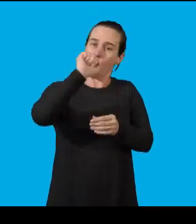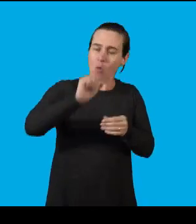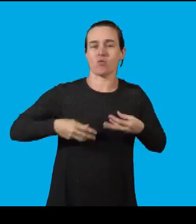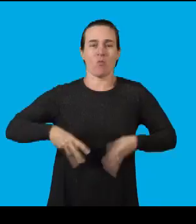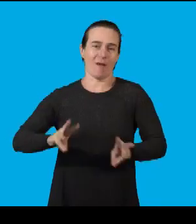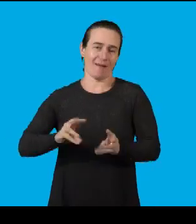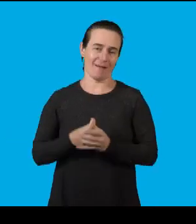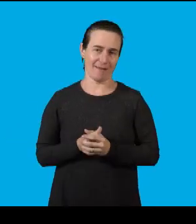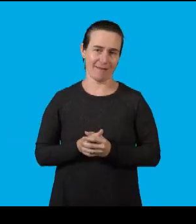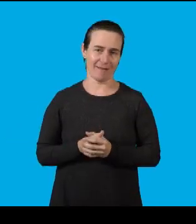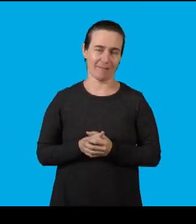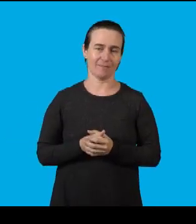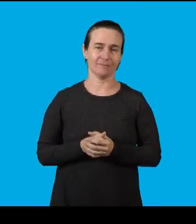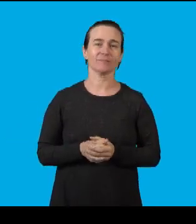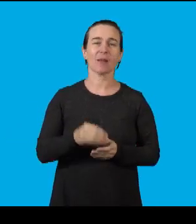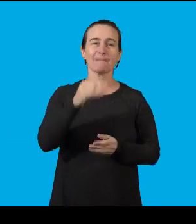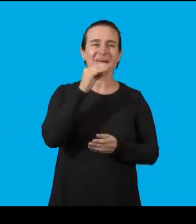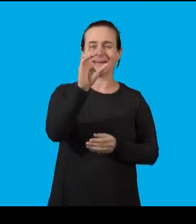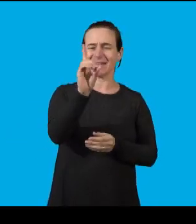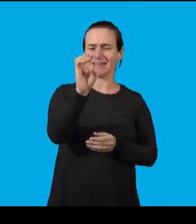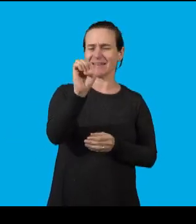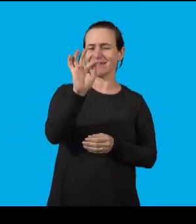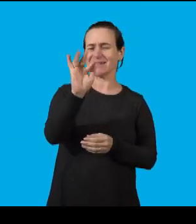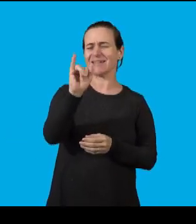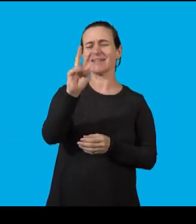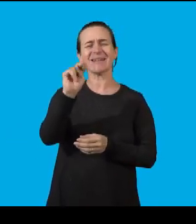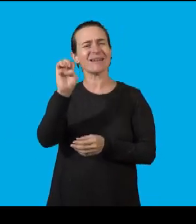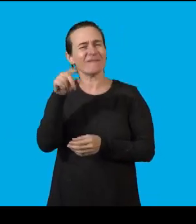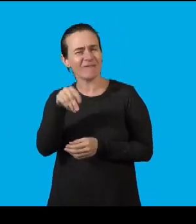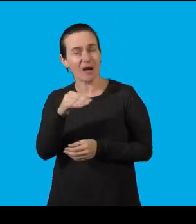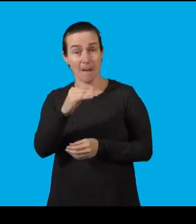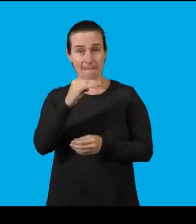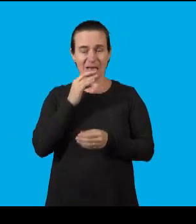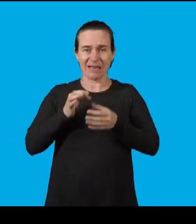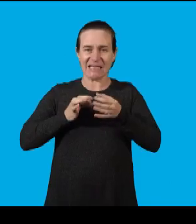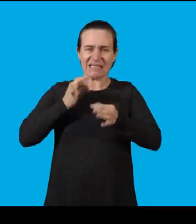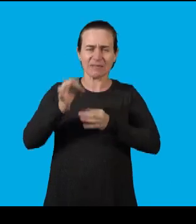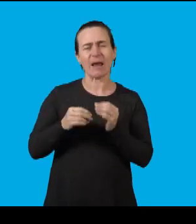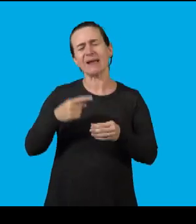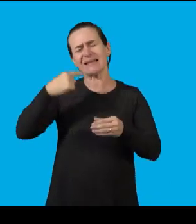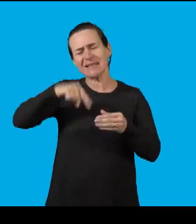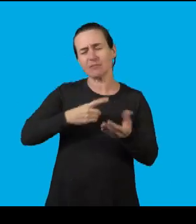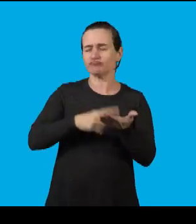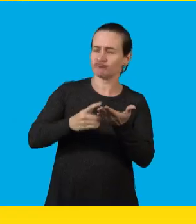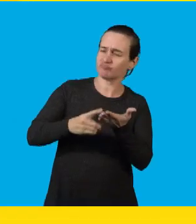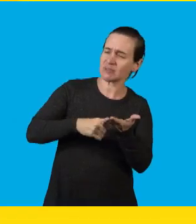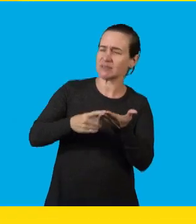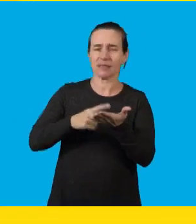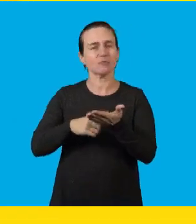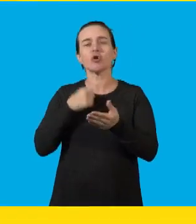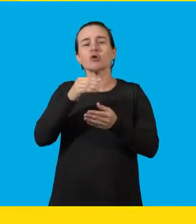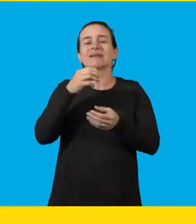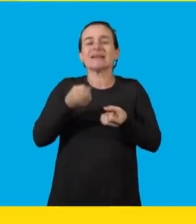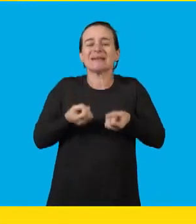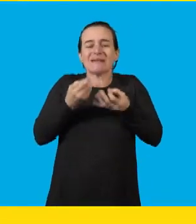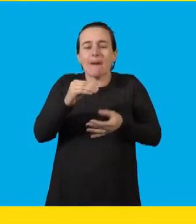words. Okay, so remember, you are defining. You do not need to explain, you do not need to discuss, just